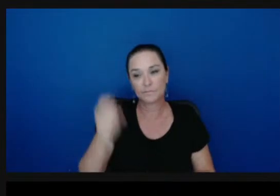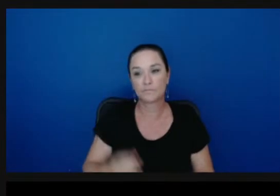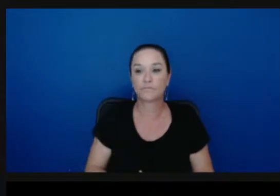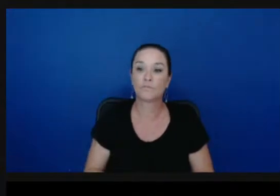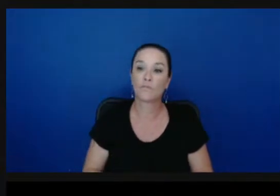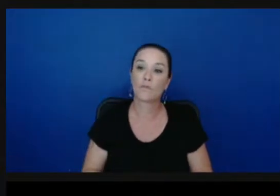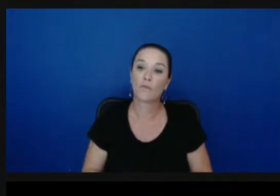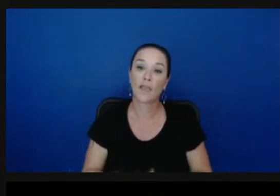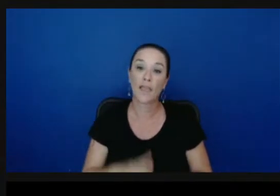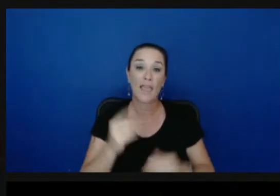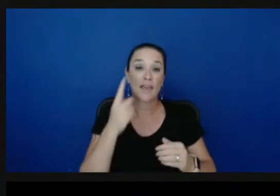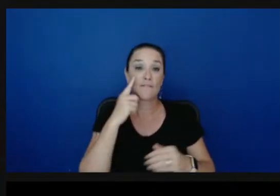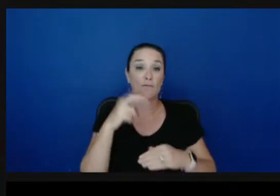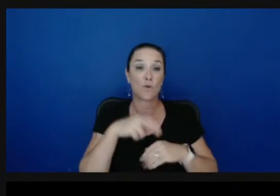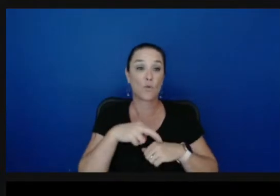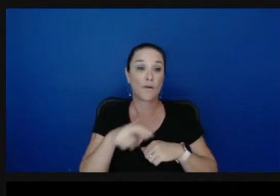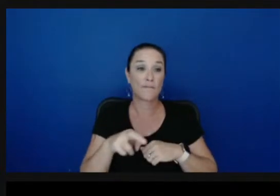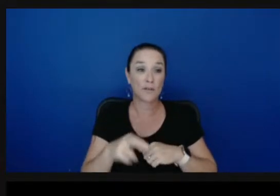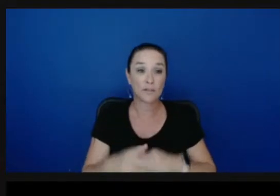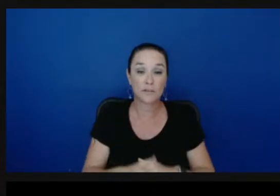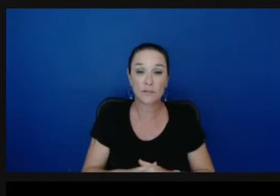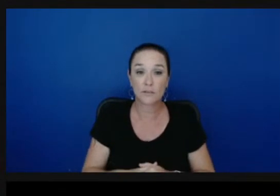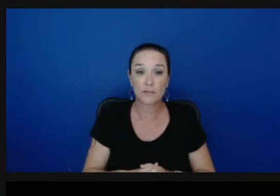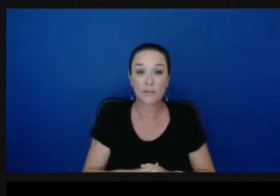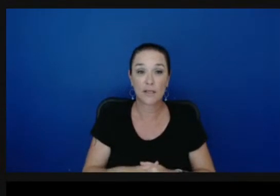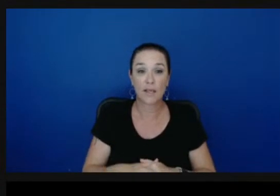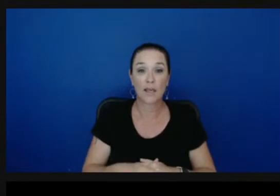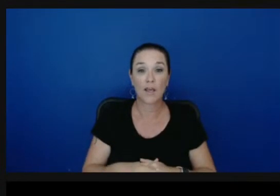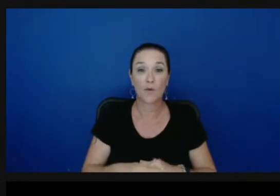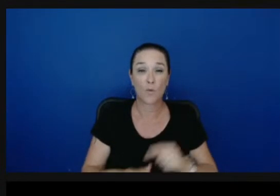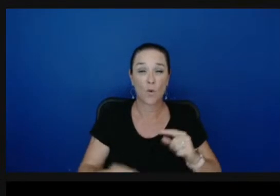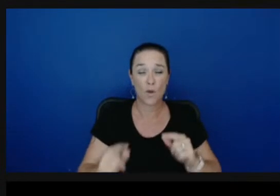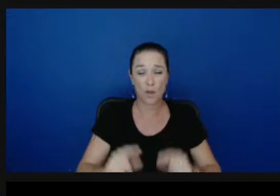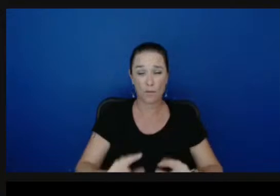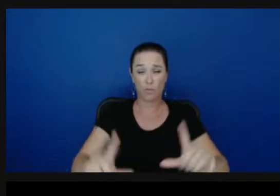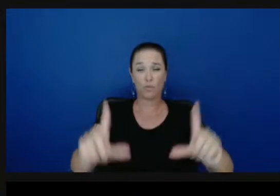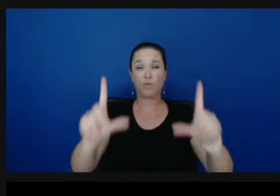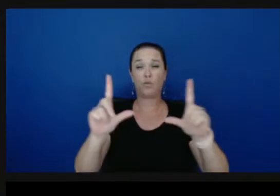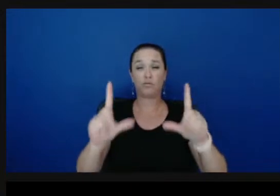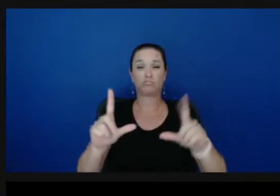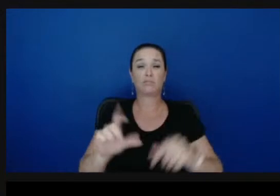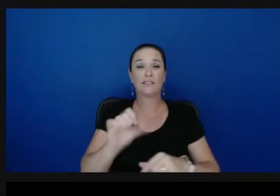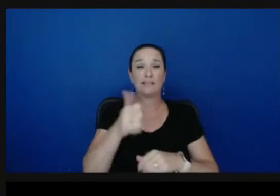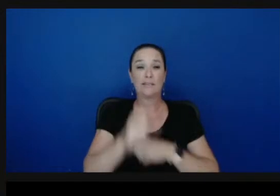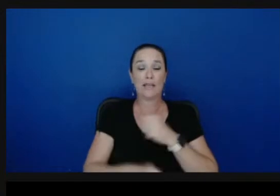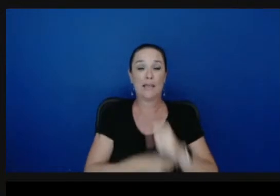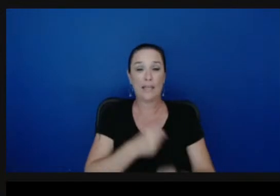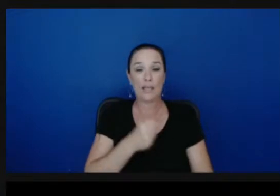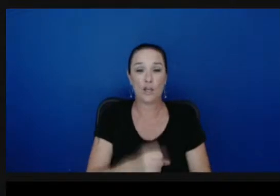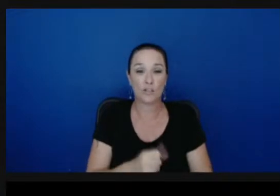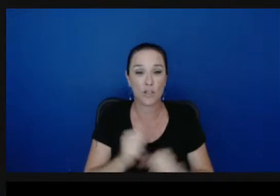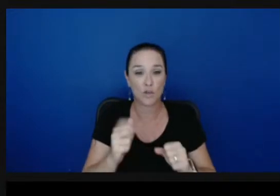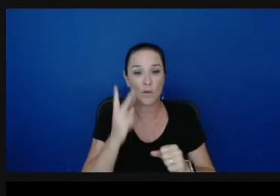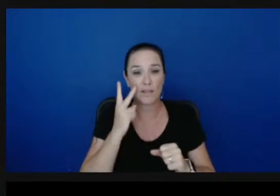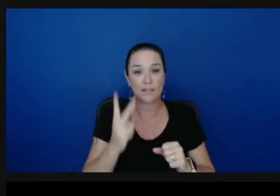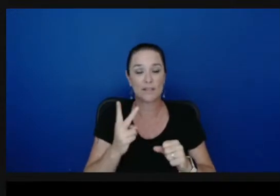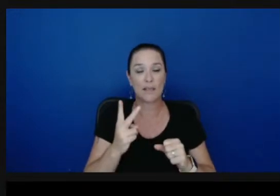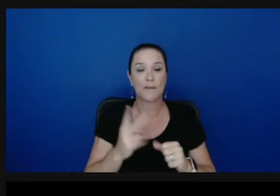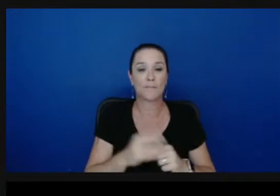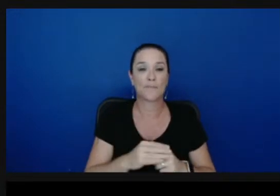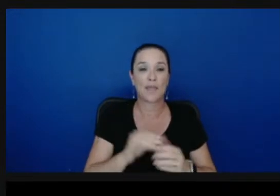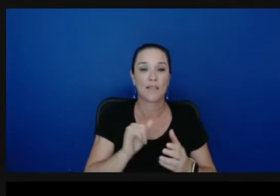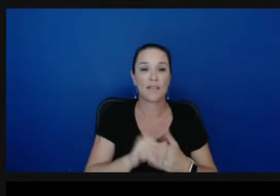And just for reference, we'll pull back our 10-year GPS, and you can see some different patterns. Let's look at the focus on the up and down signal. Here's